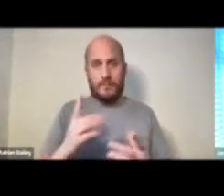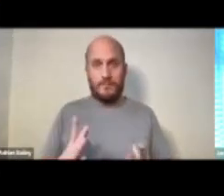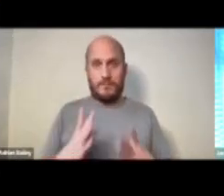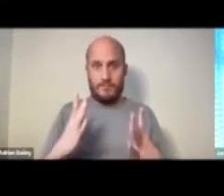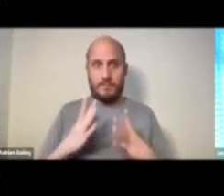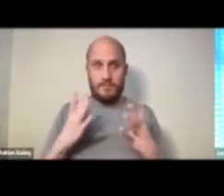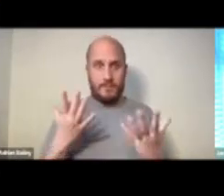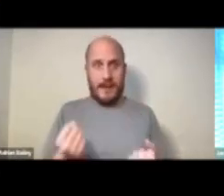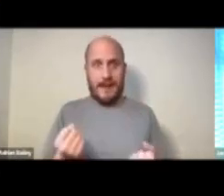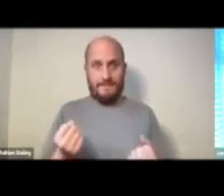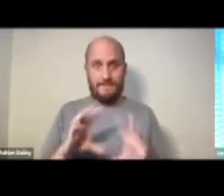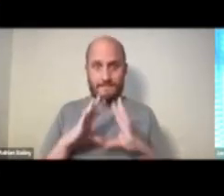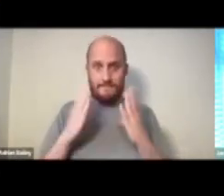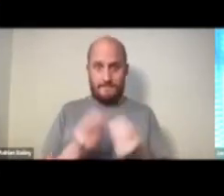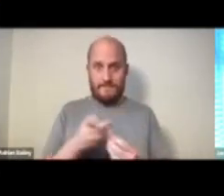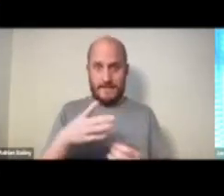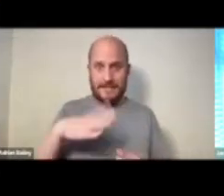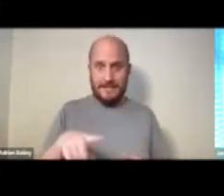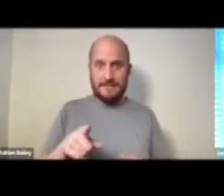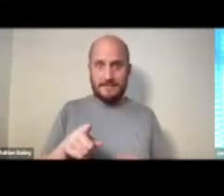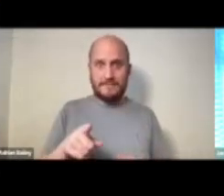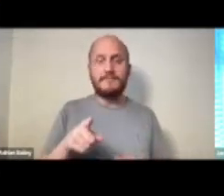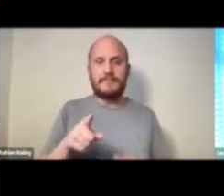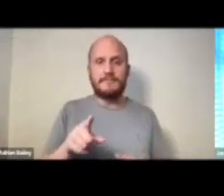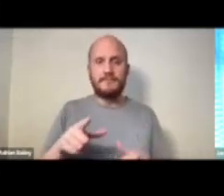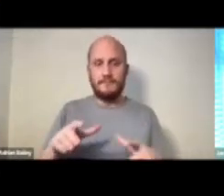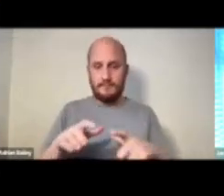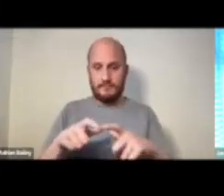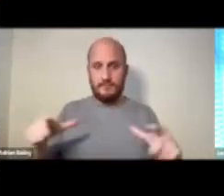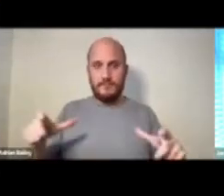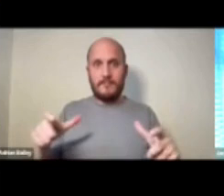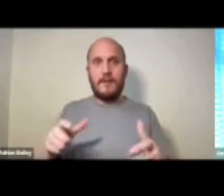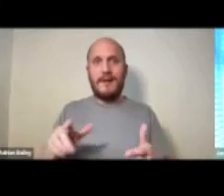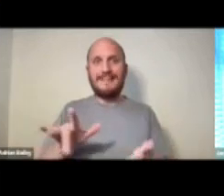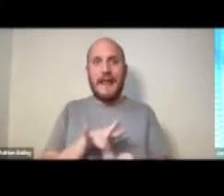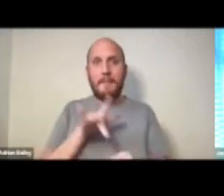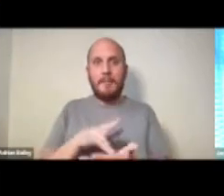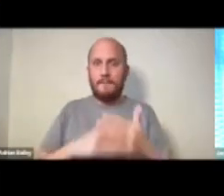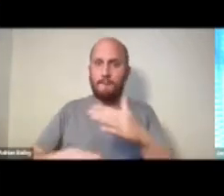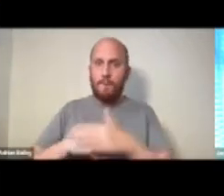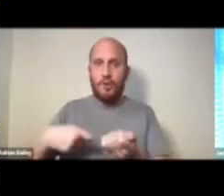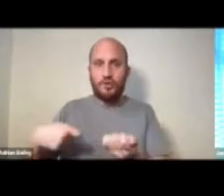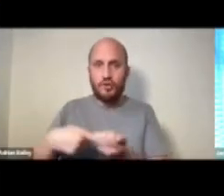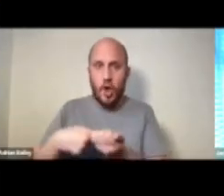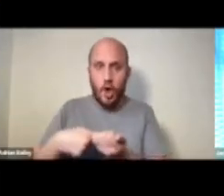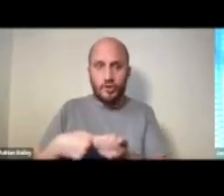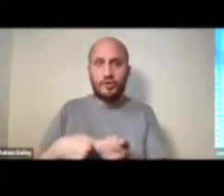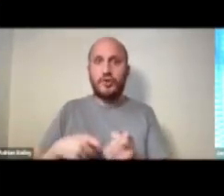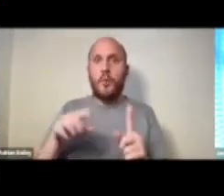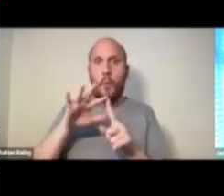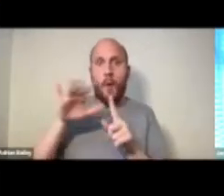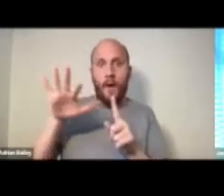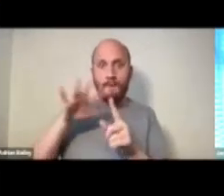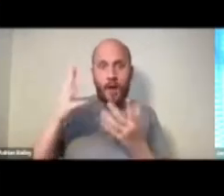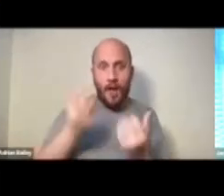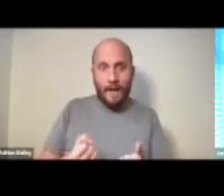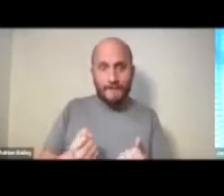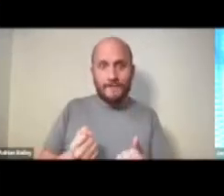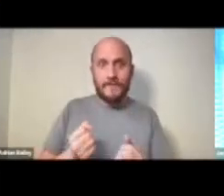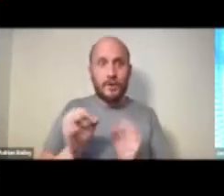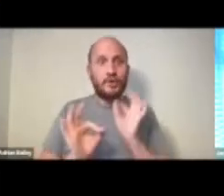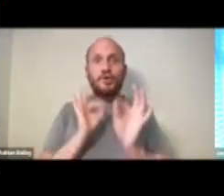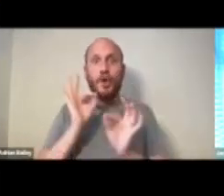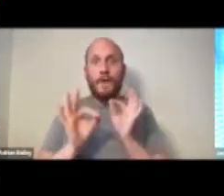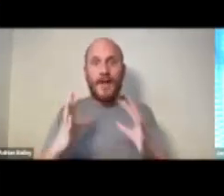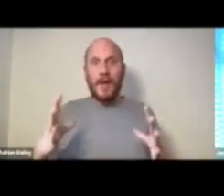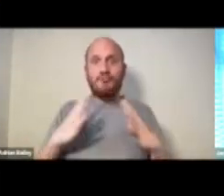shift. So make sure that your tablet is charged up, you've got Wi-Fi, and the survey is ready to go to prevent any awkwardness